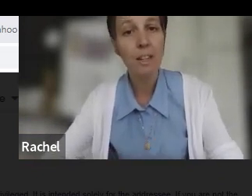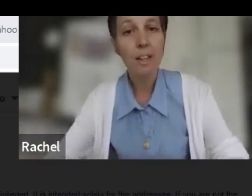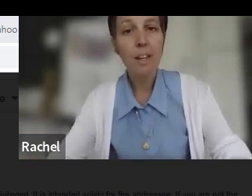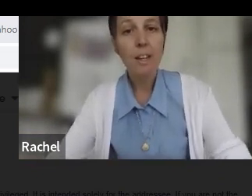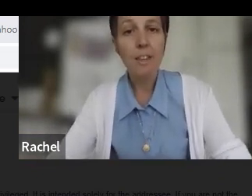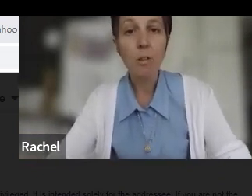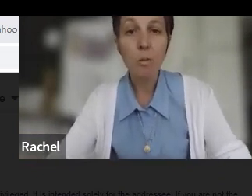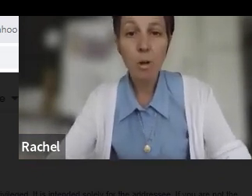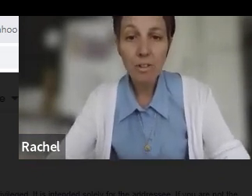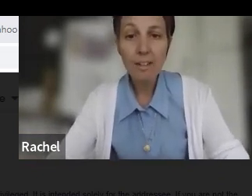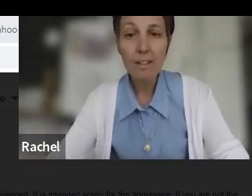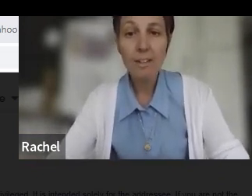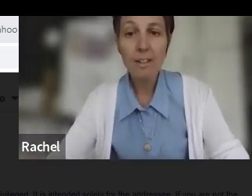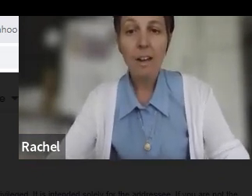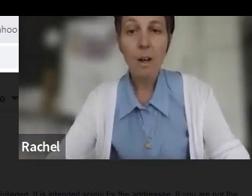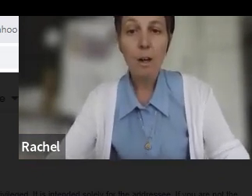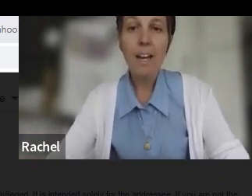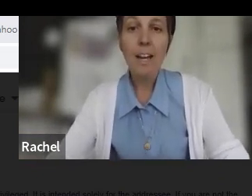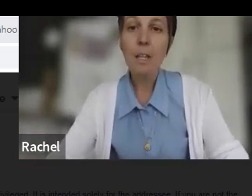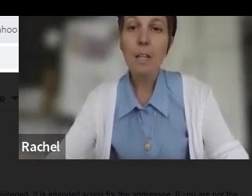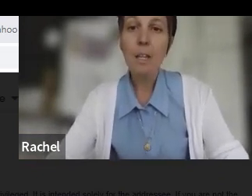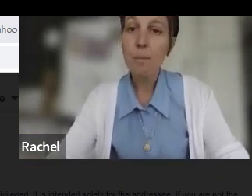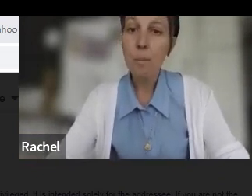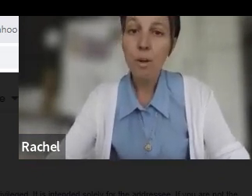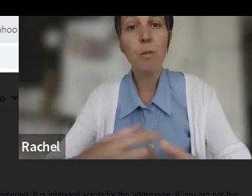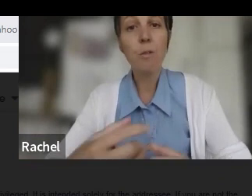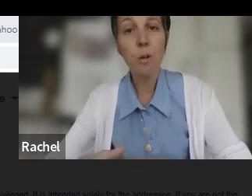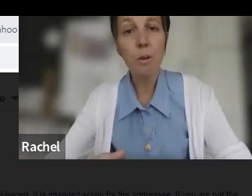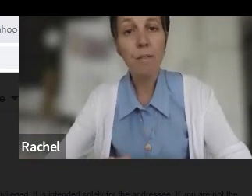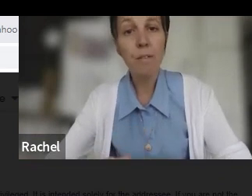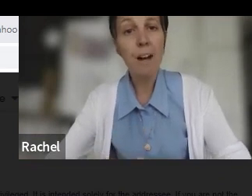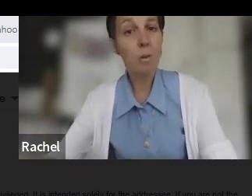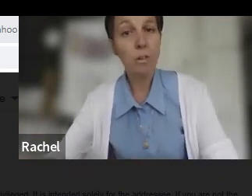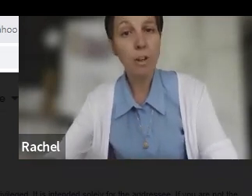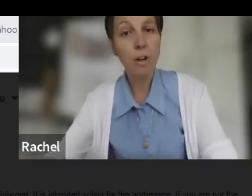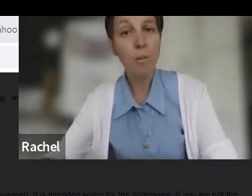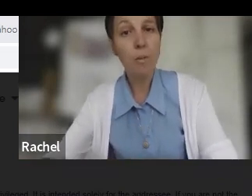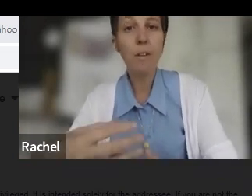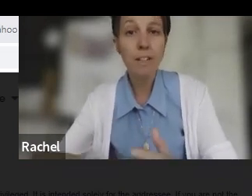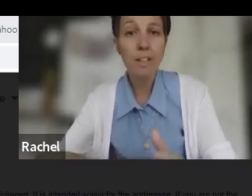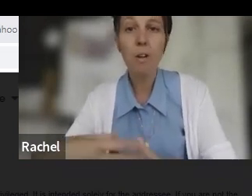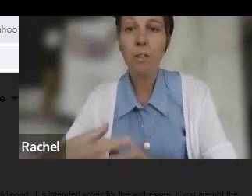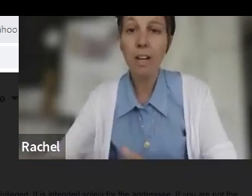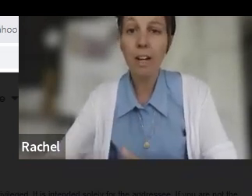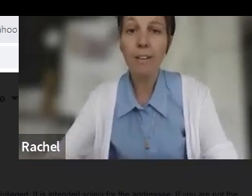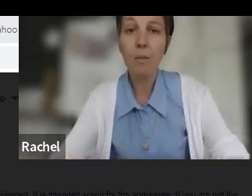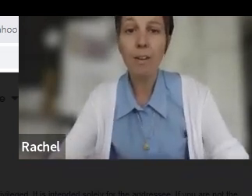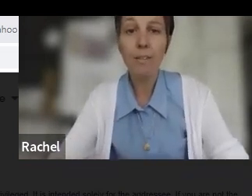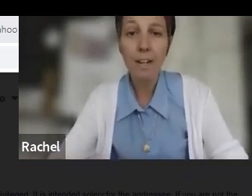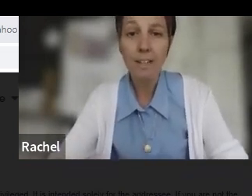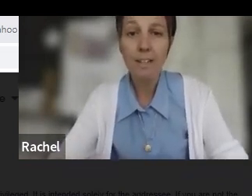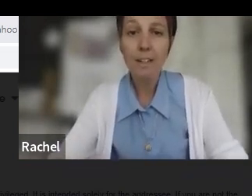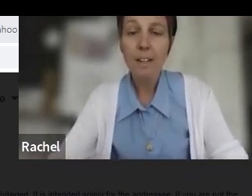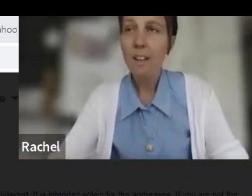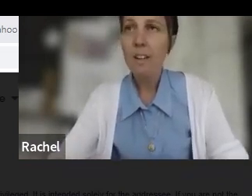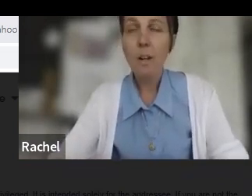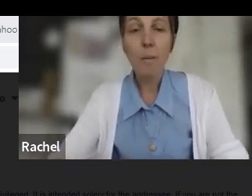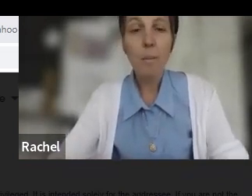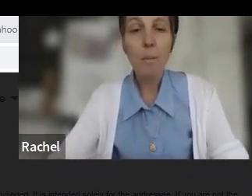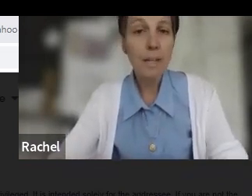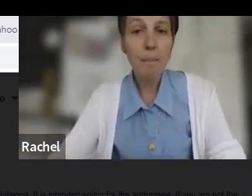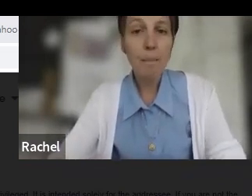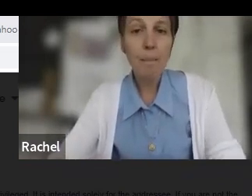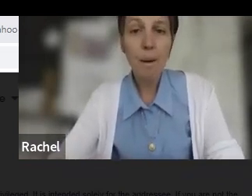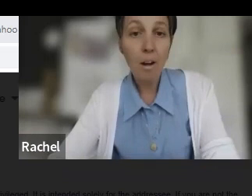within the group context. Again, at the midpoint, that's a review of how the goals are going, a reflection on kind of how